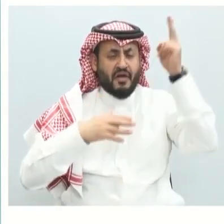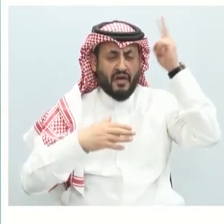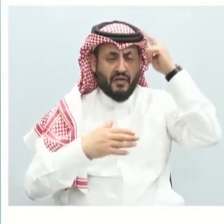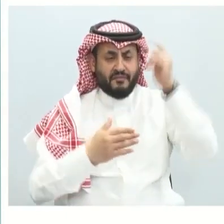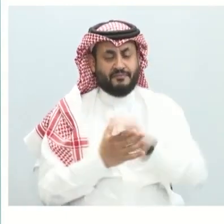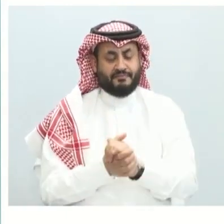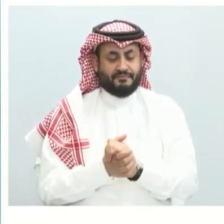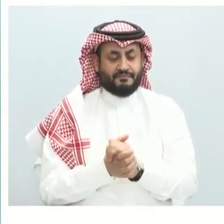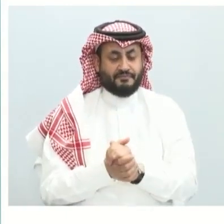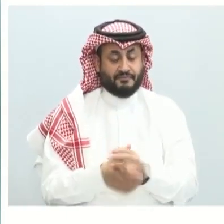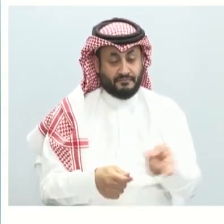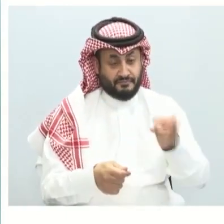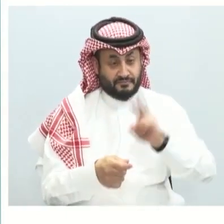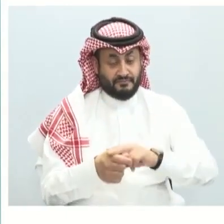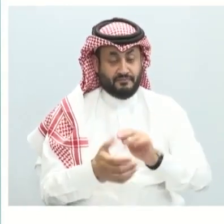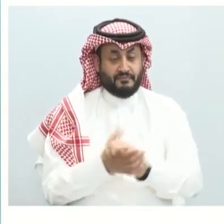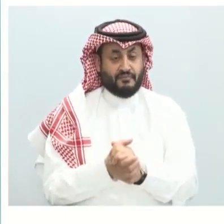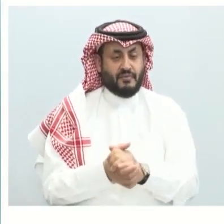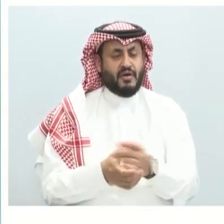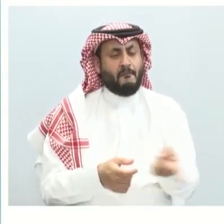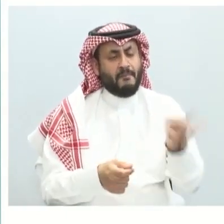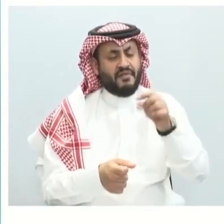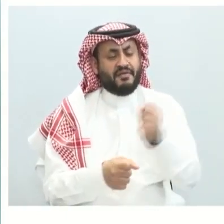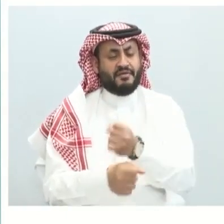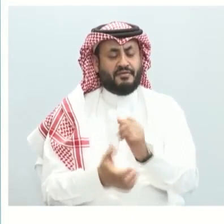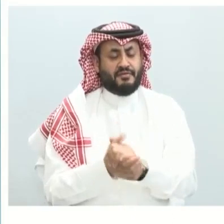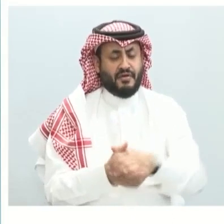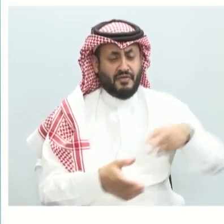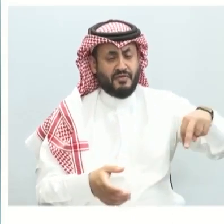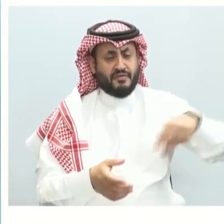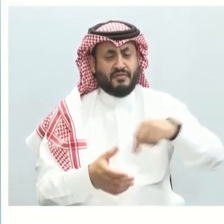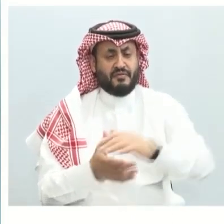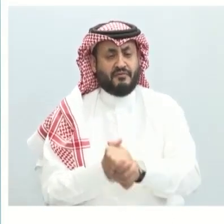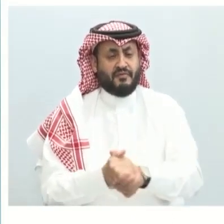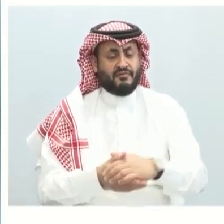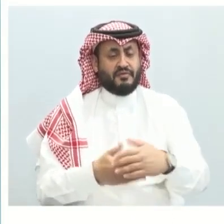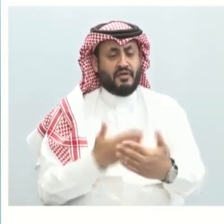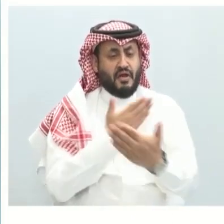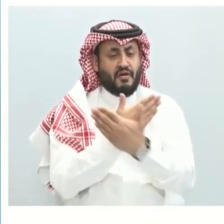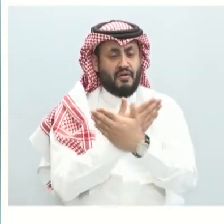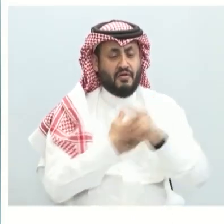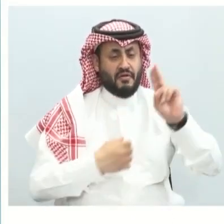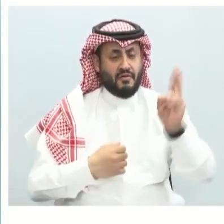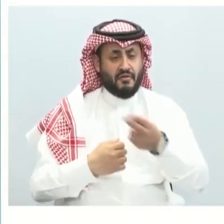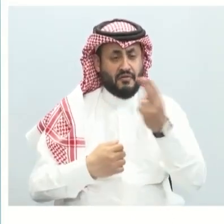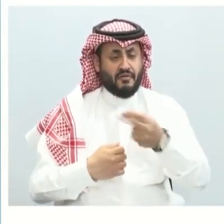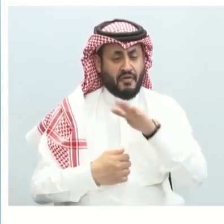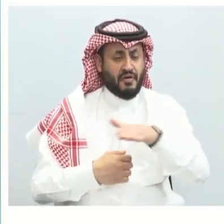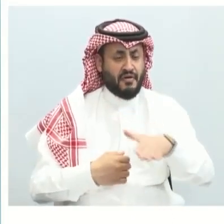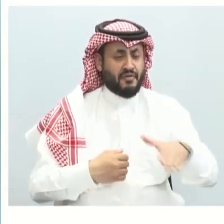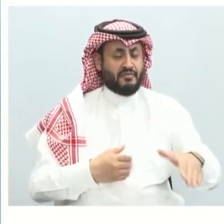to visit the children's art show at the Kingdom Tower. So here we